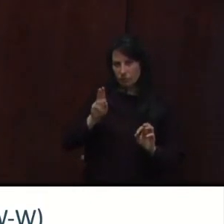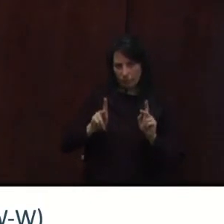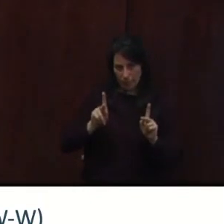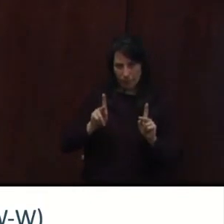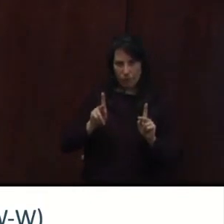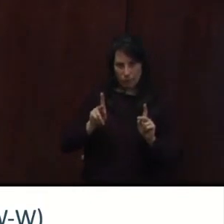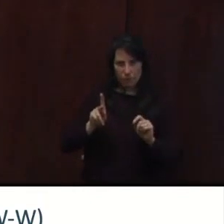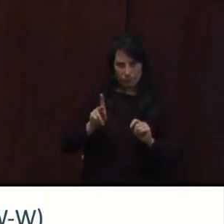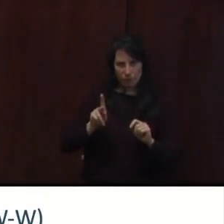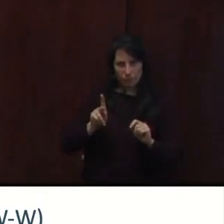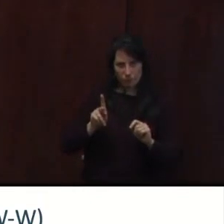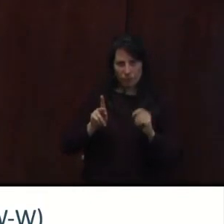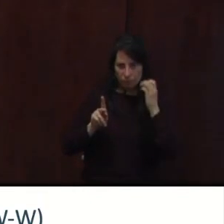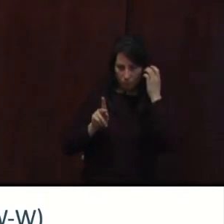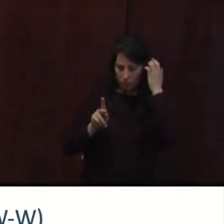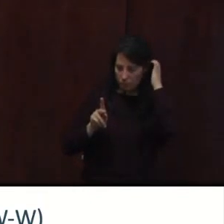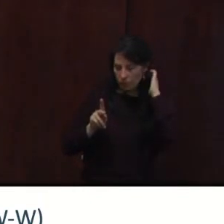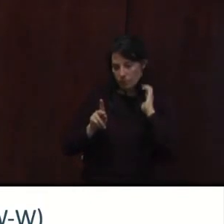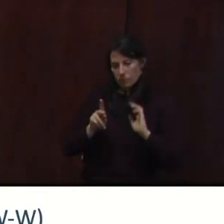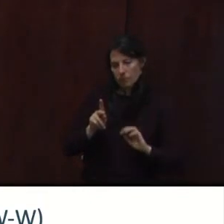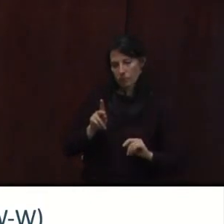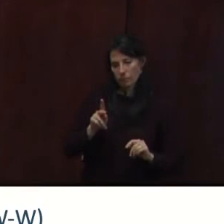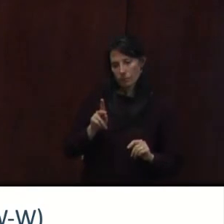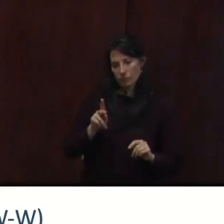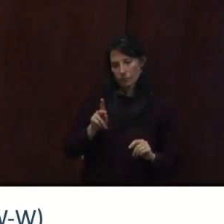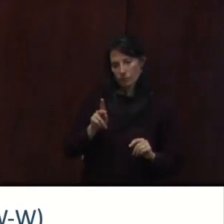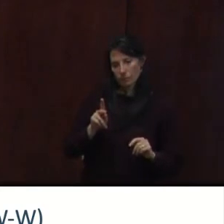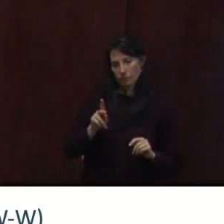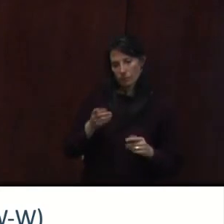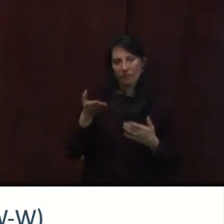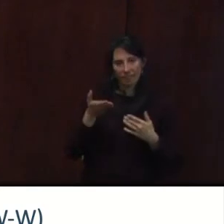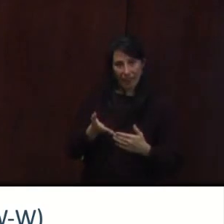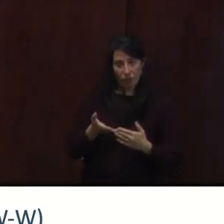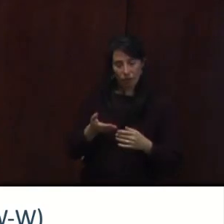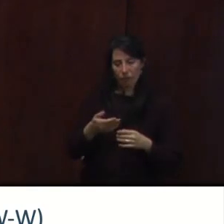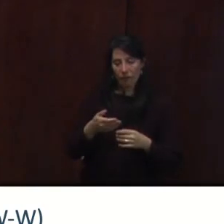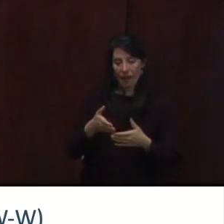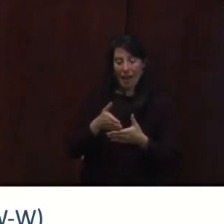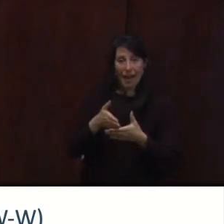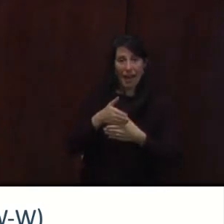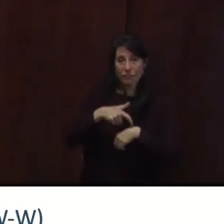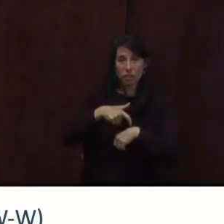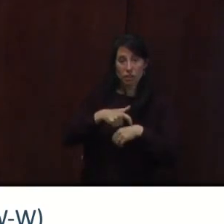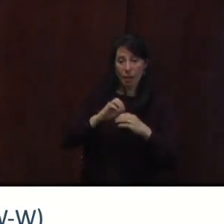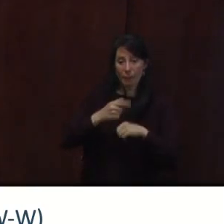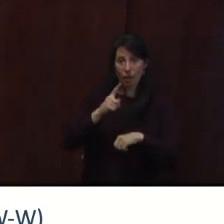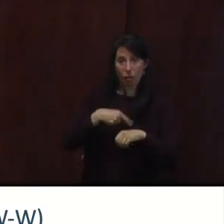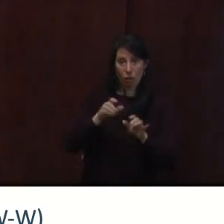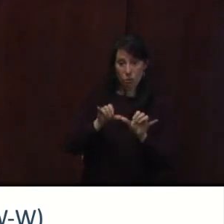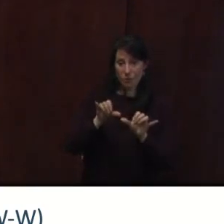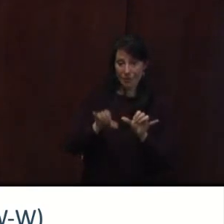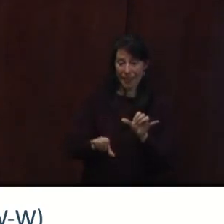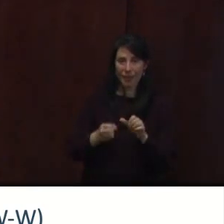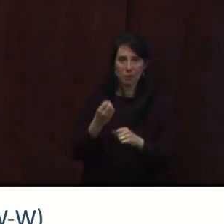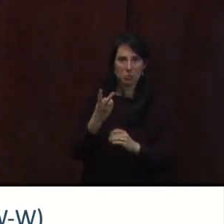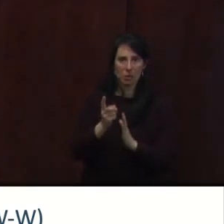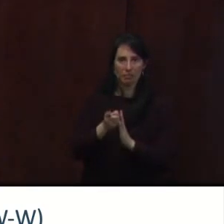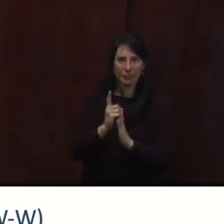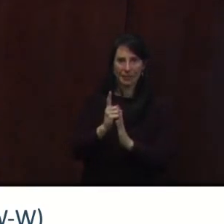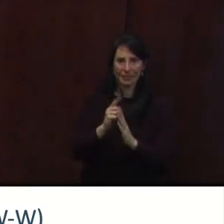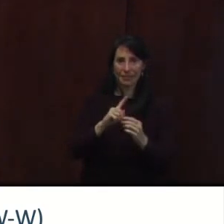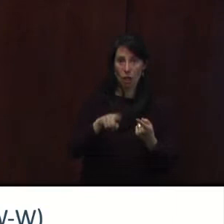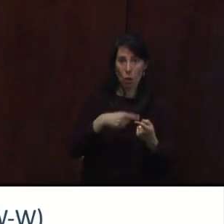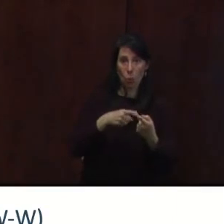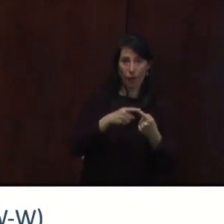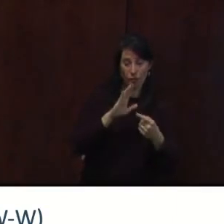left, our average entry, the vaccination time, is 12 minutes. That means when somebody arrives, from the time they walk into the door to the moment the